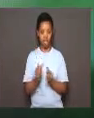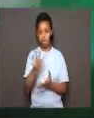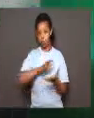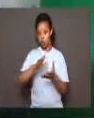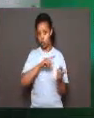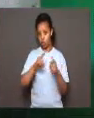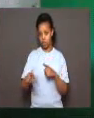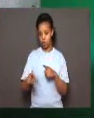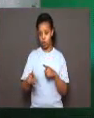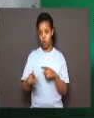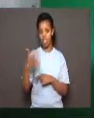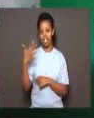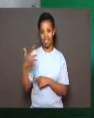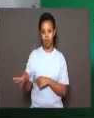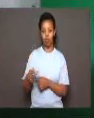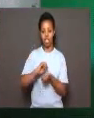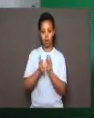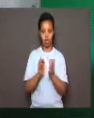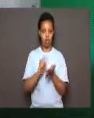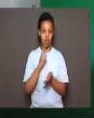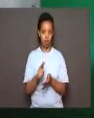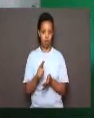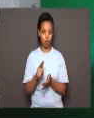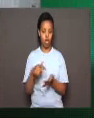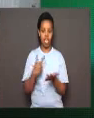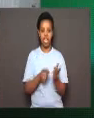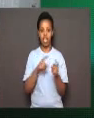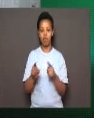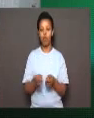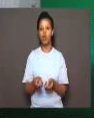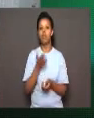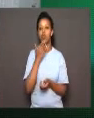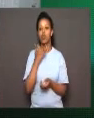also changes color to show the amount of sugar.